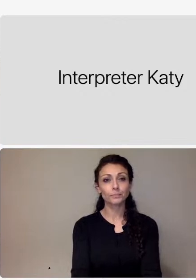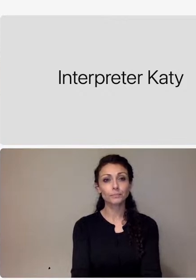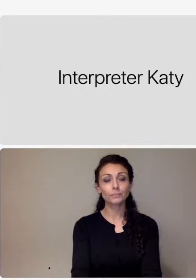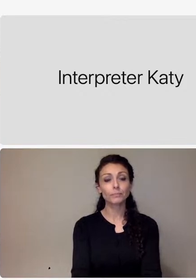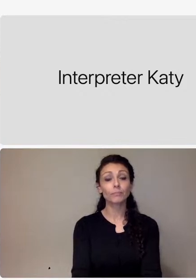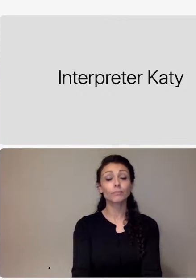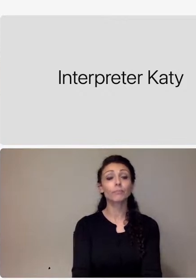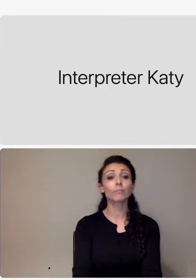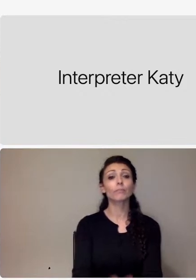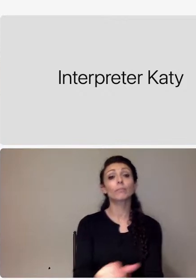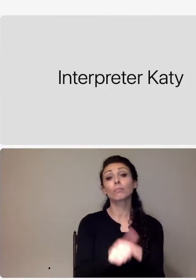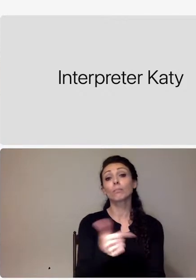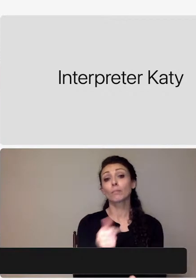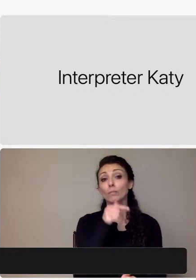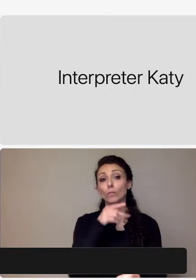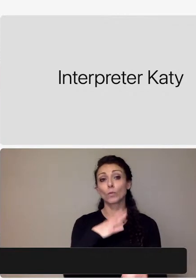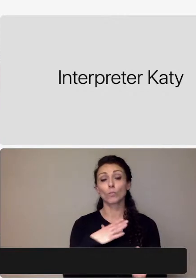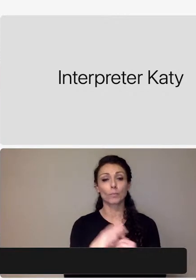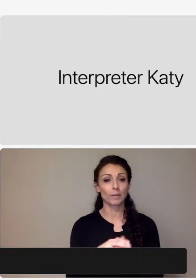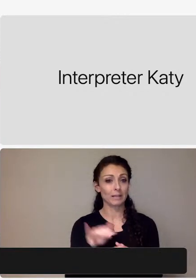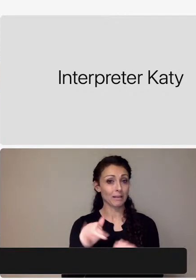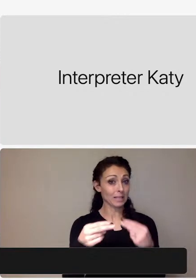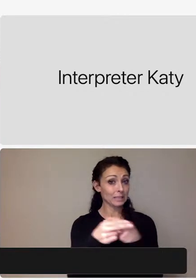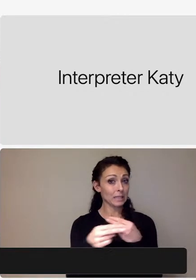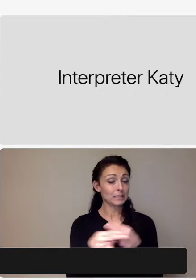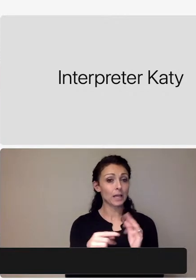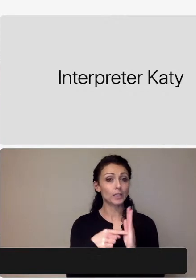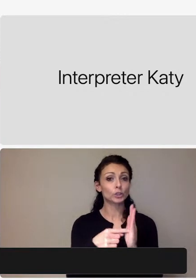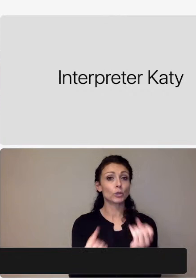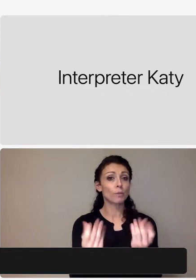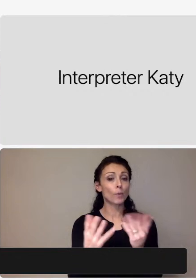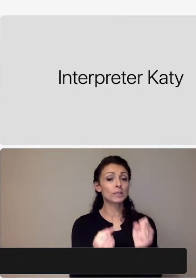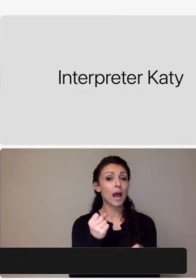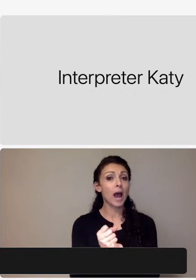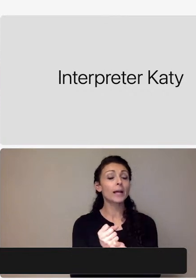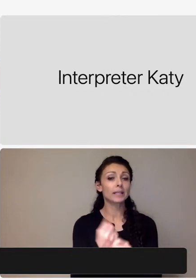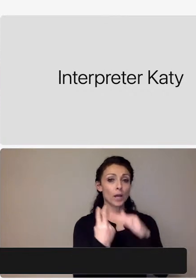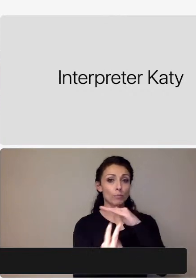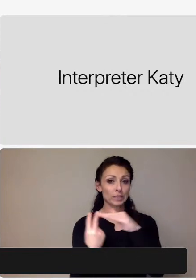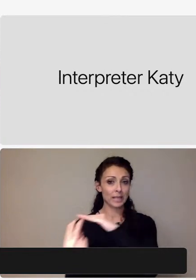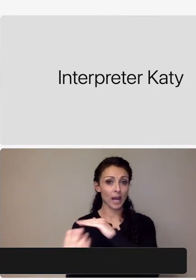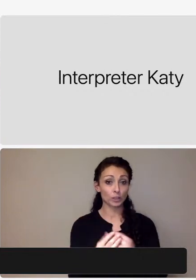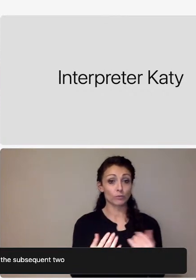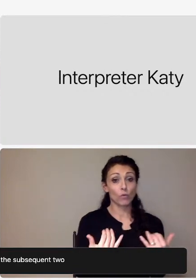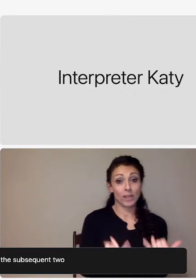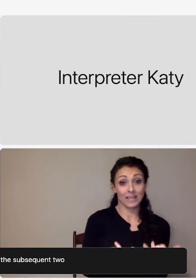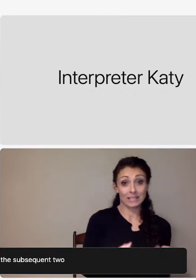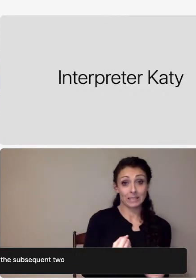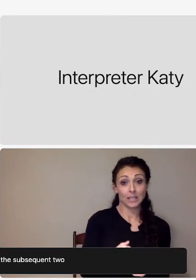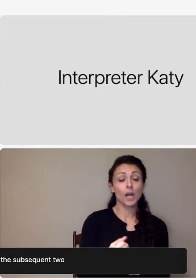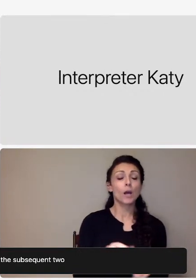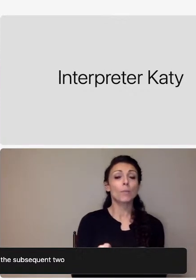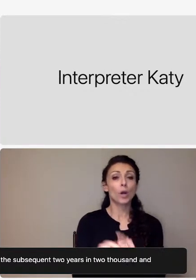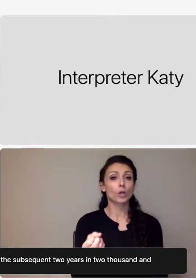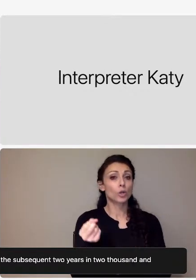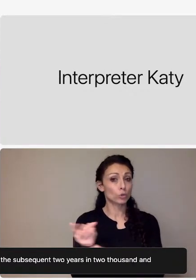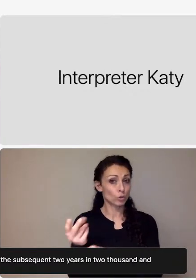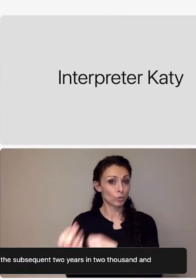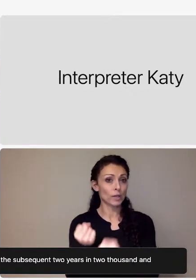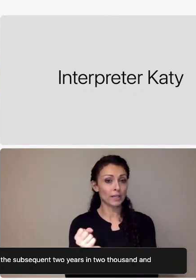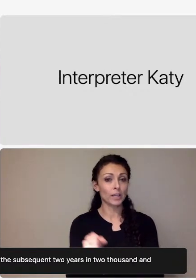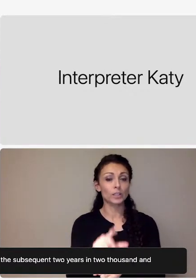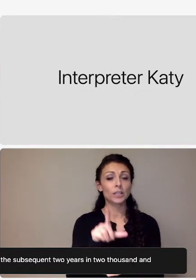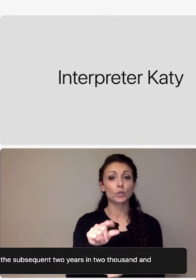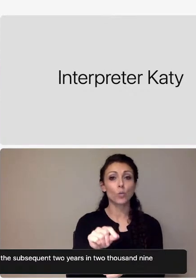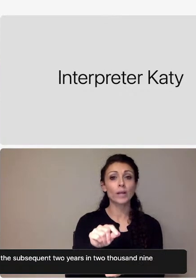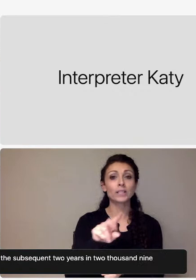this slide provides a look at the multi-year projections for the current year and the subsequent two years in 2223 there is